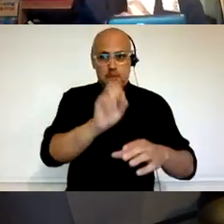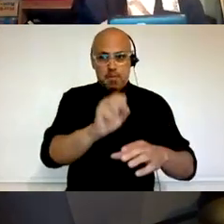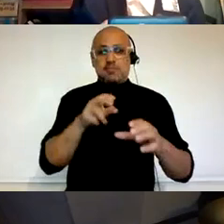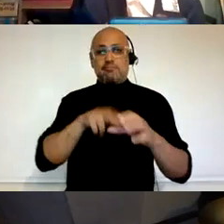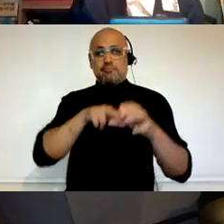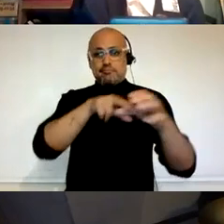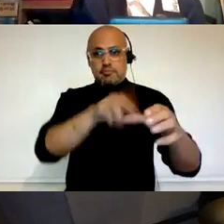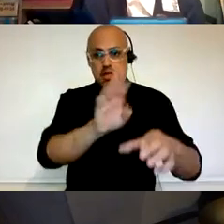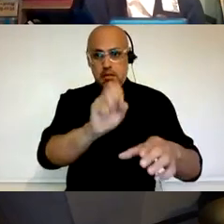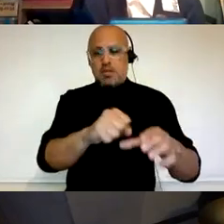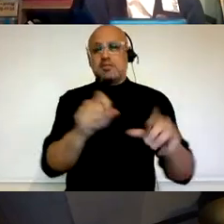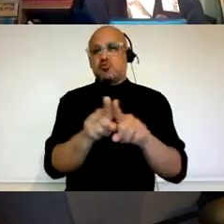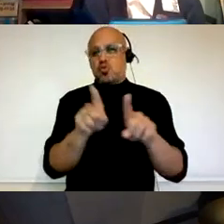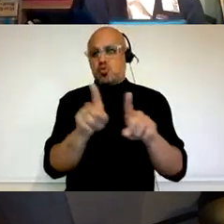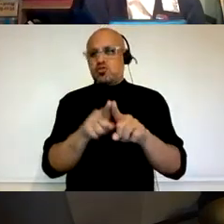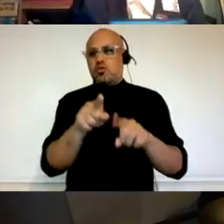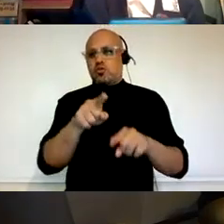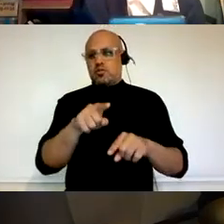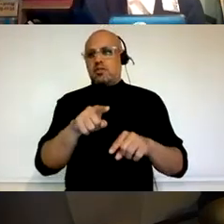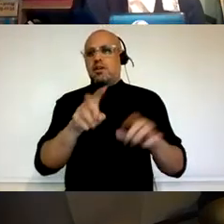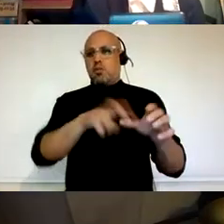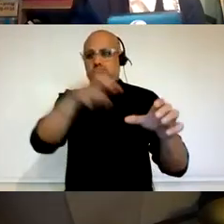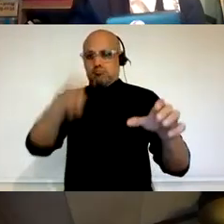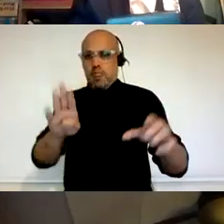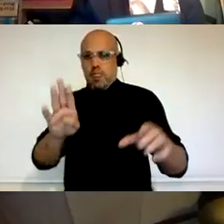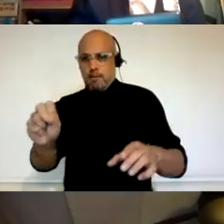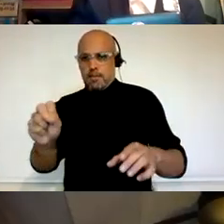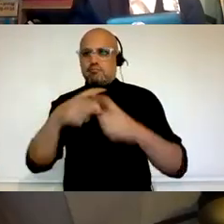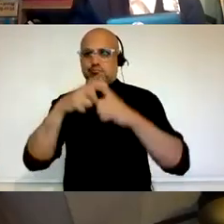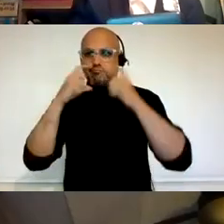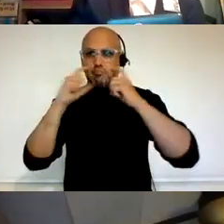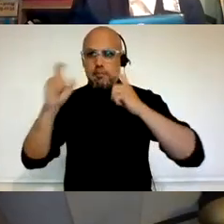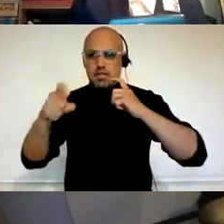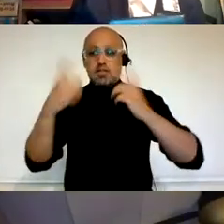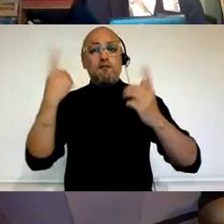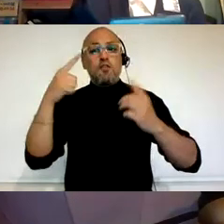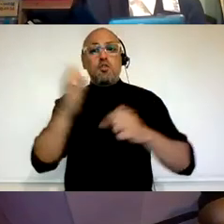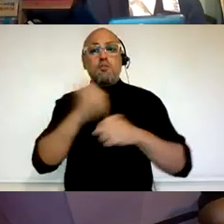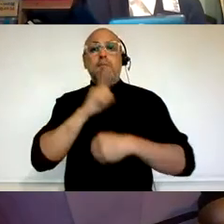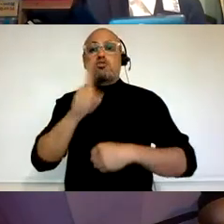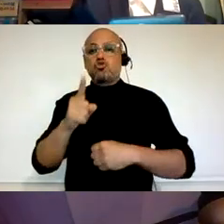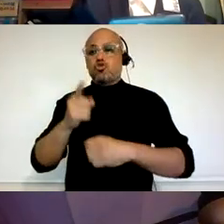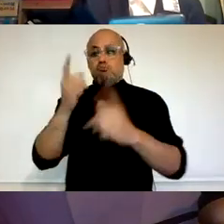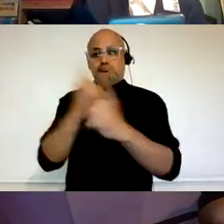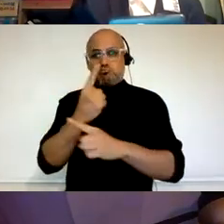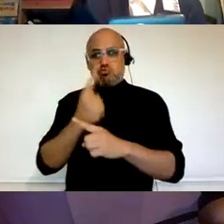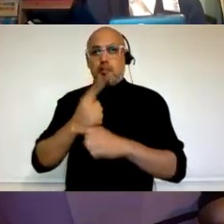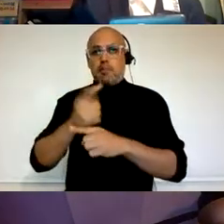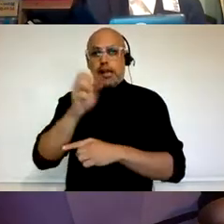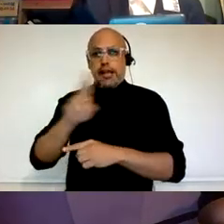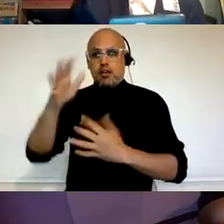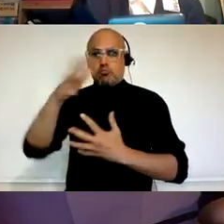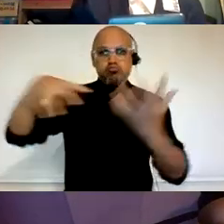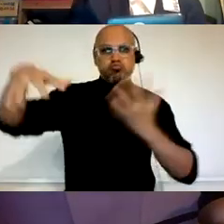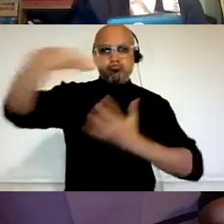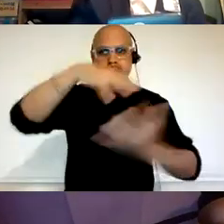and also as they step off the bus. To ensure the proper circulation of air, we will have air